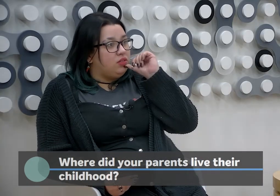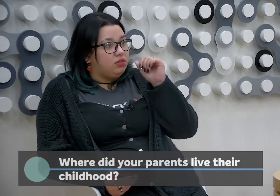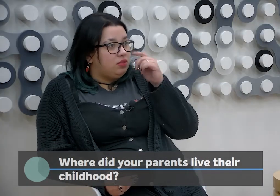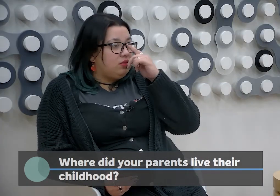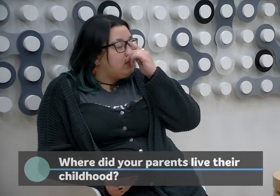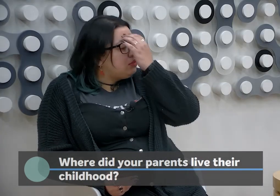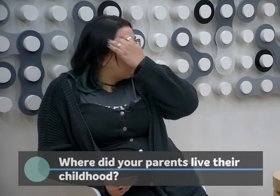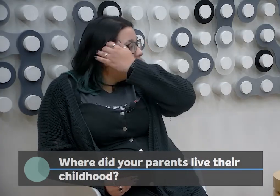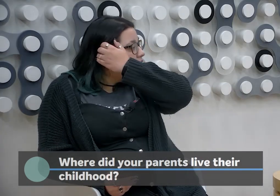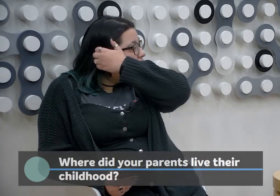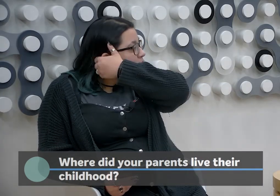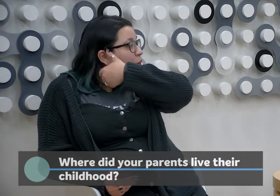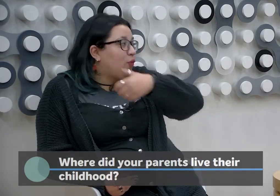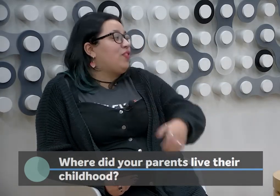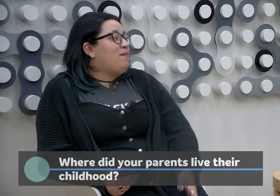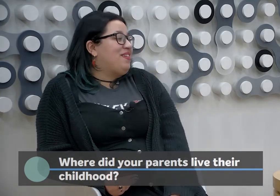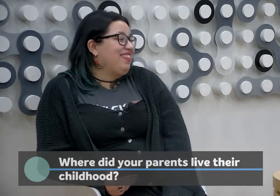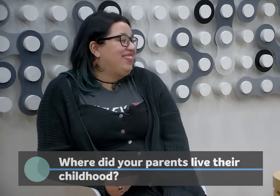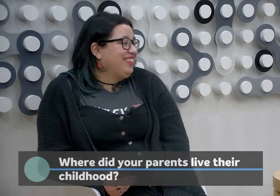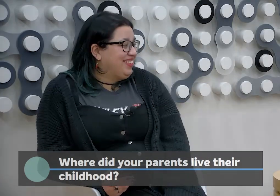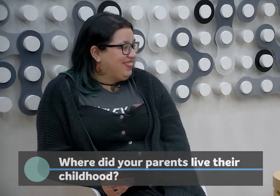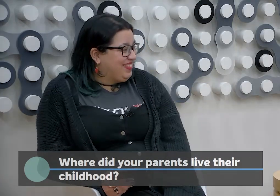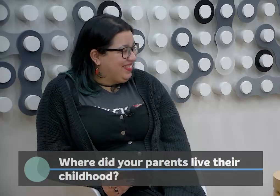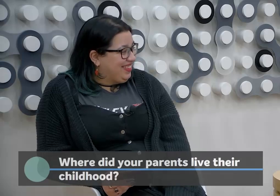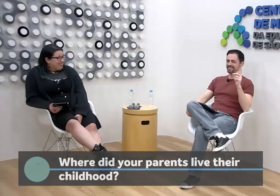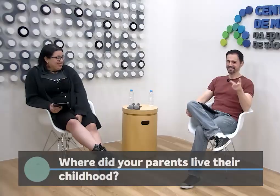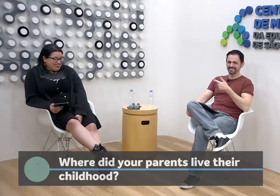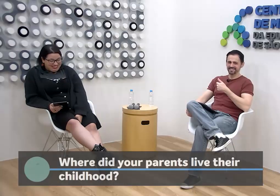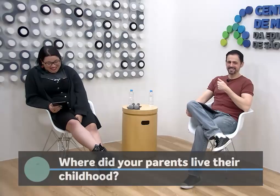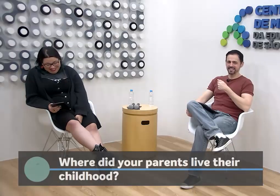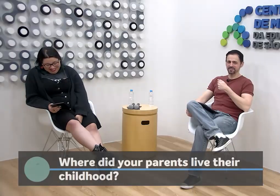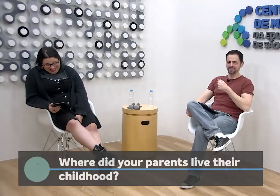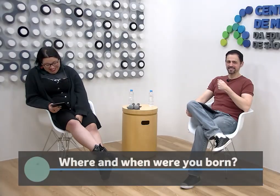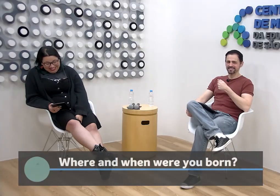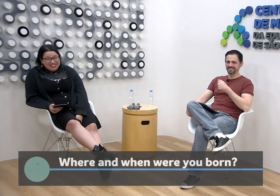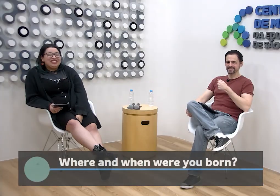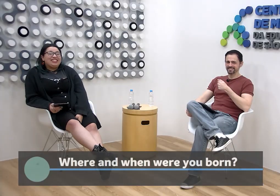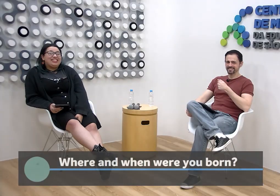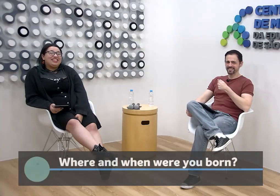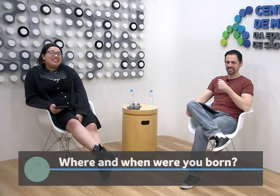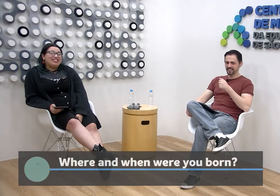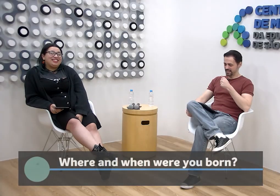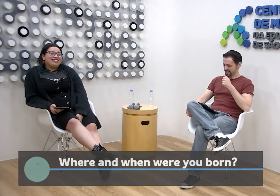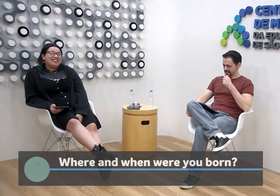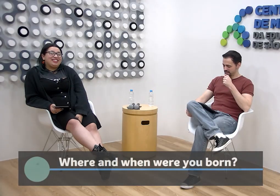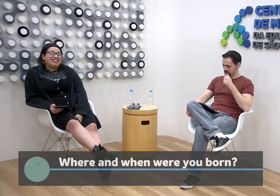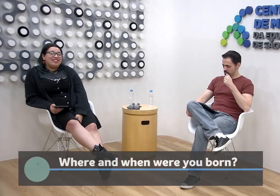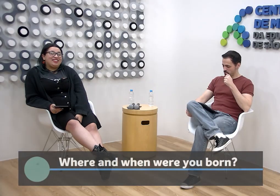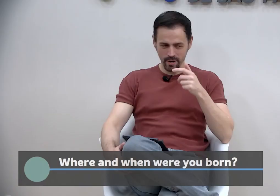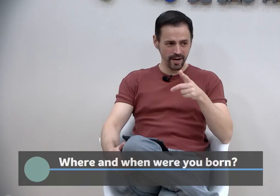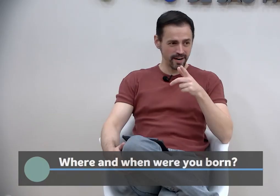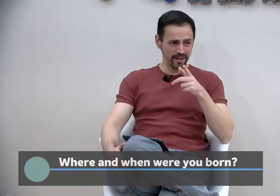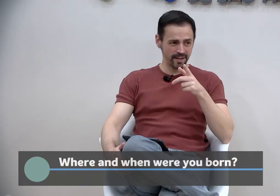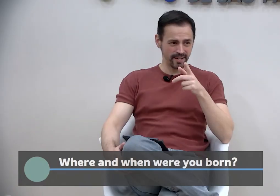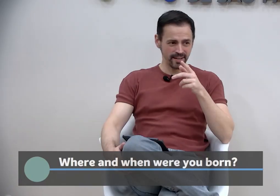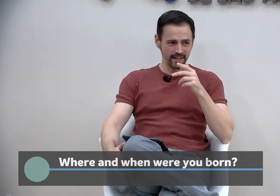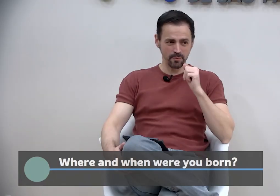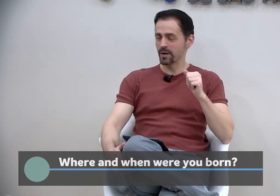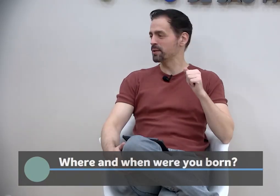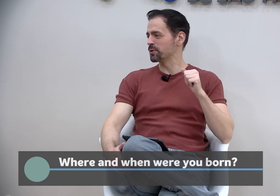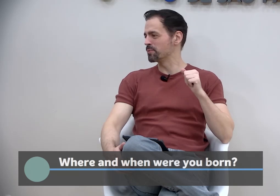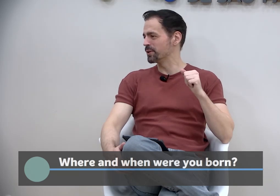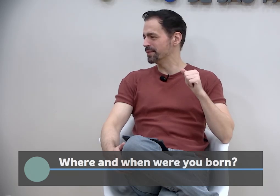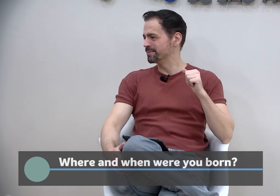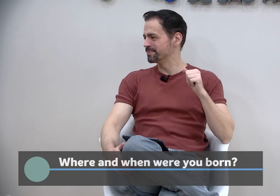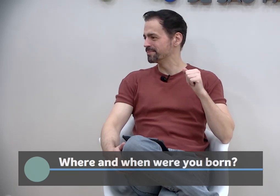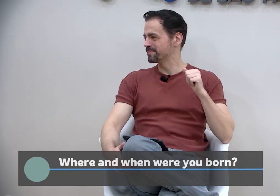in Brazil. Okay. Both of them. Both of them. Okay. Next one. And where